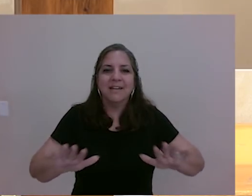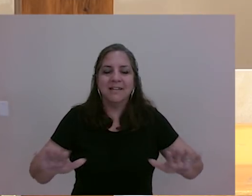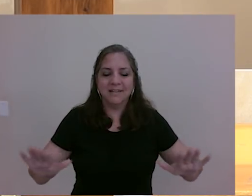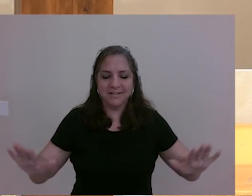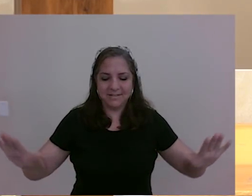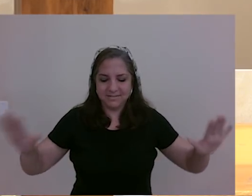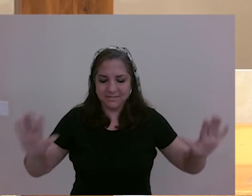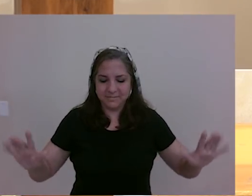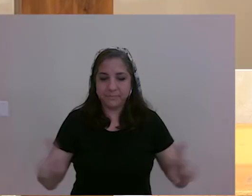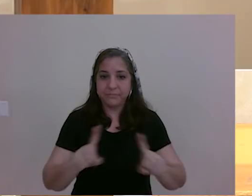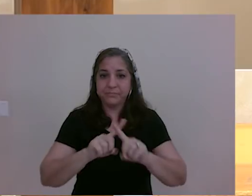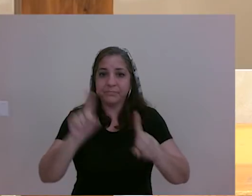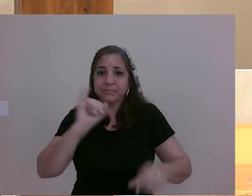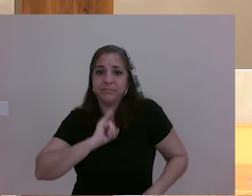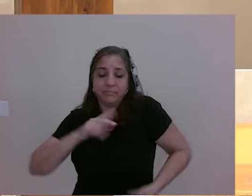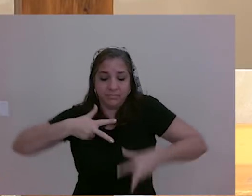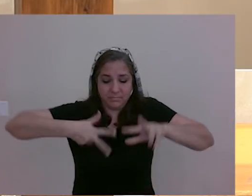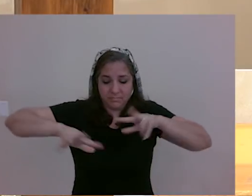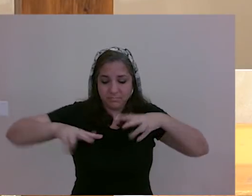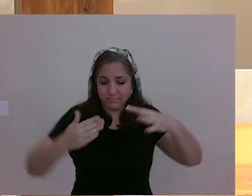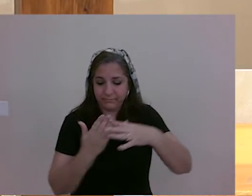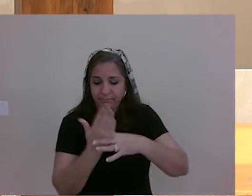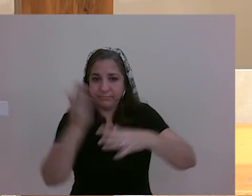peace. Though I walk